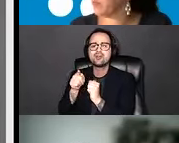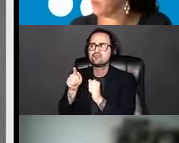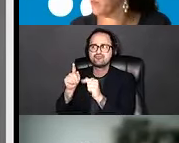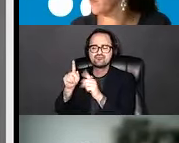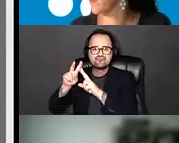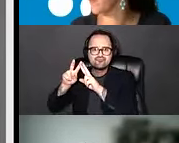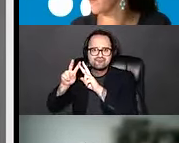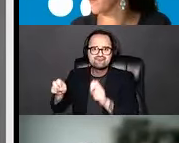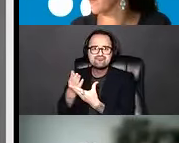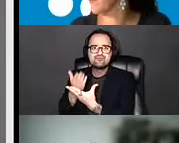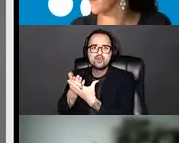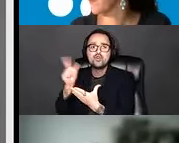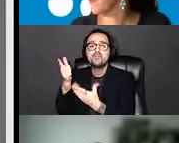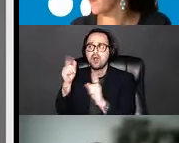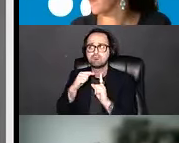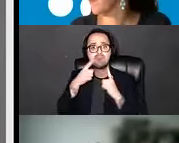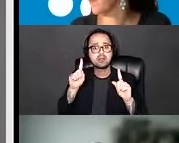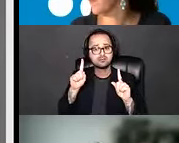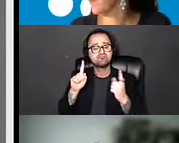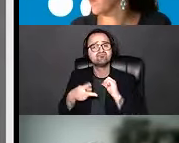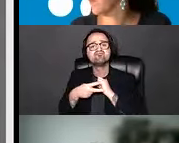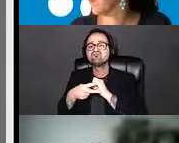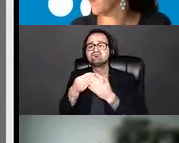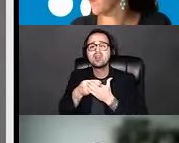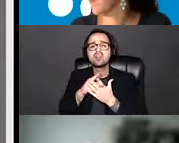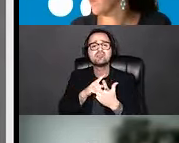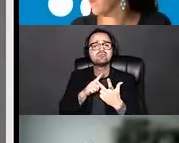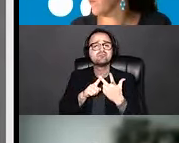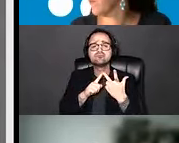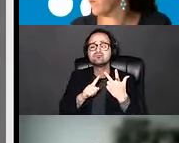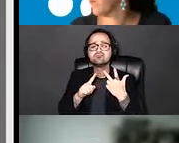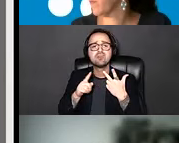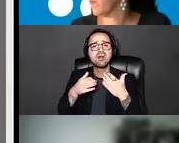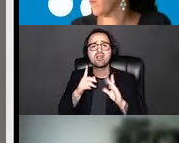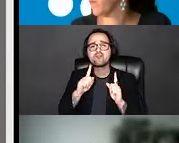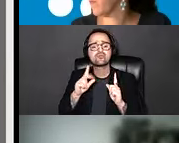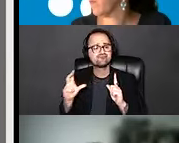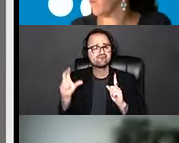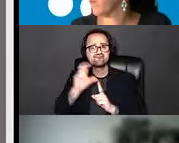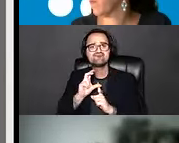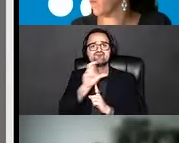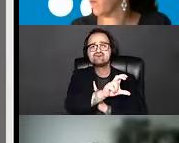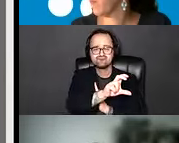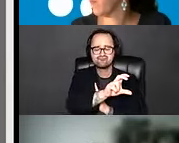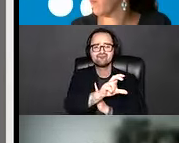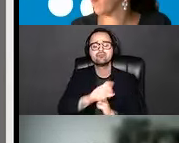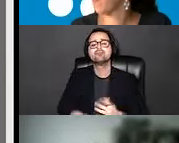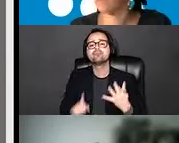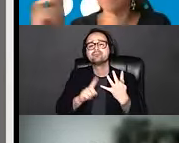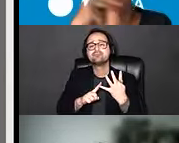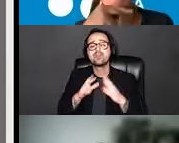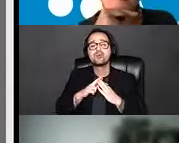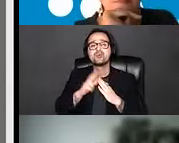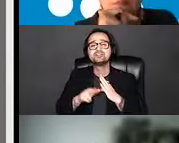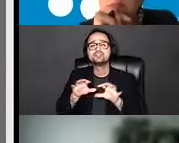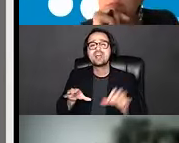it worked and saved money or allowed for redirecting funds. Create a results action plan for system of